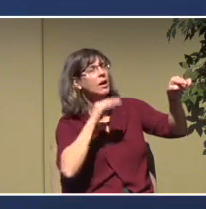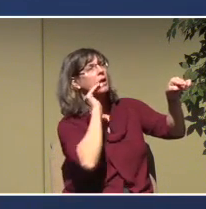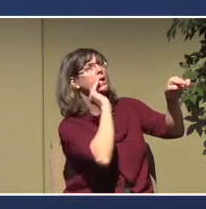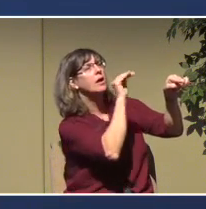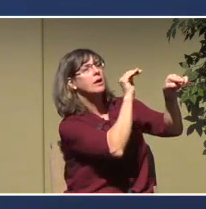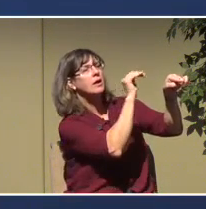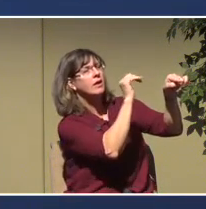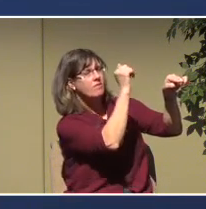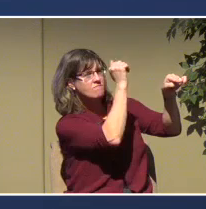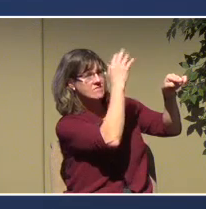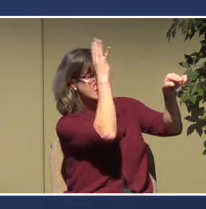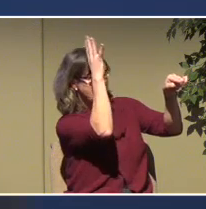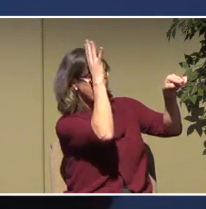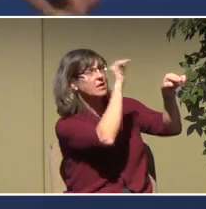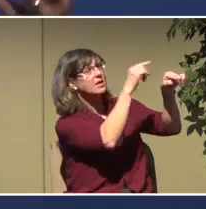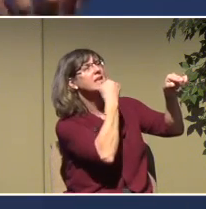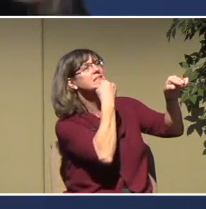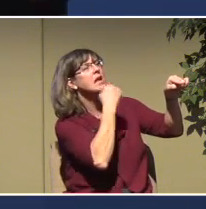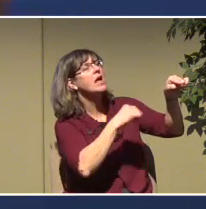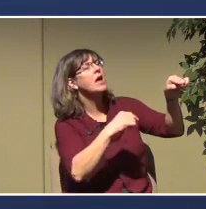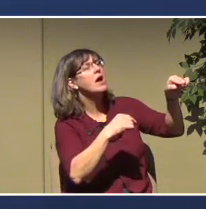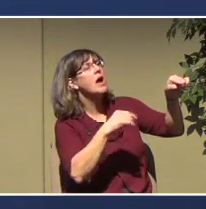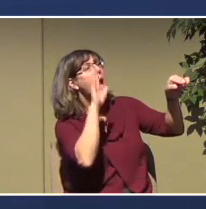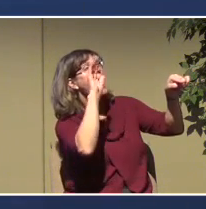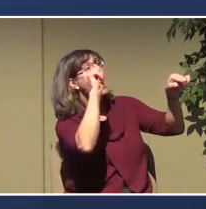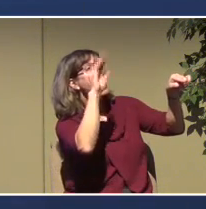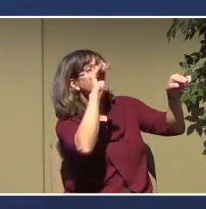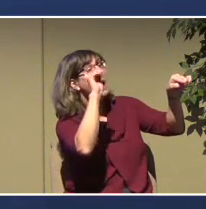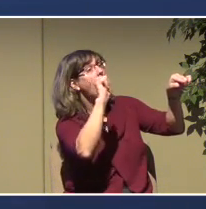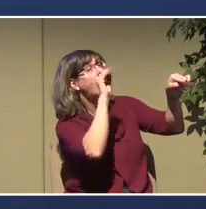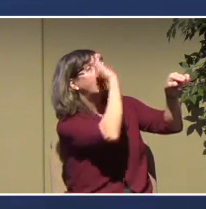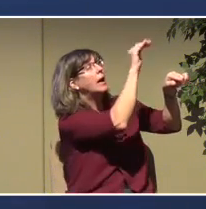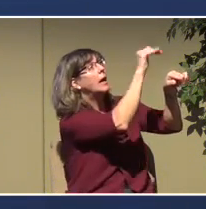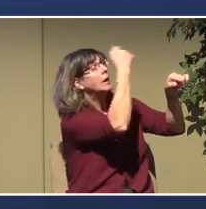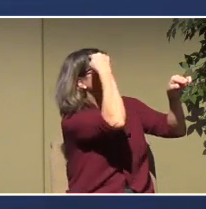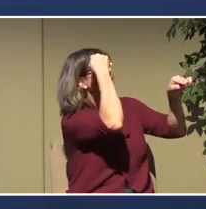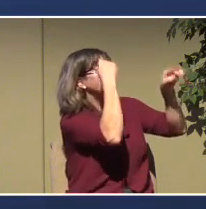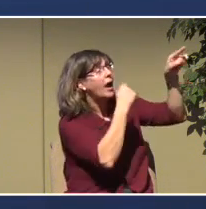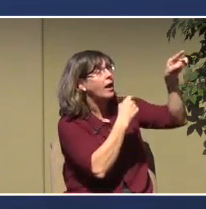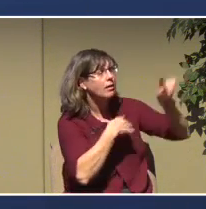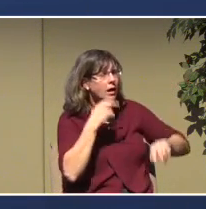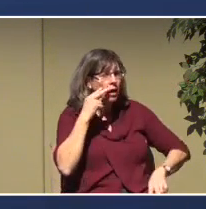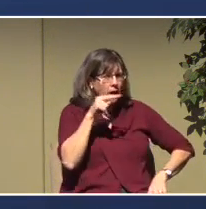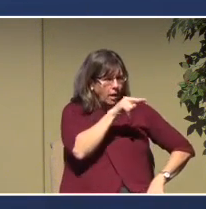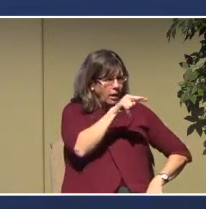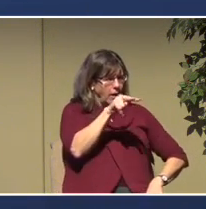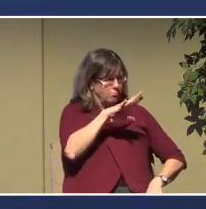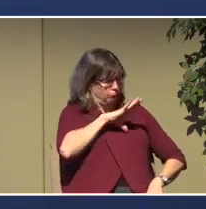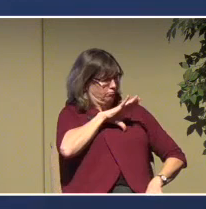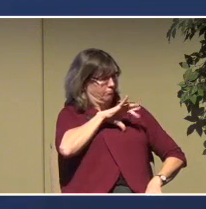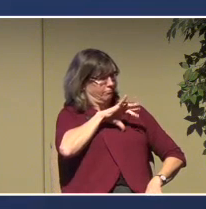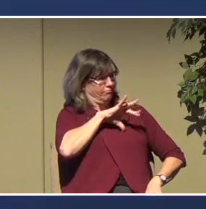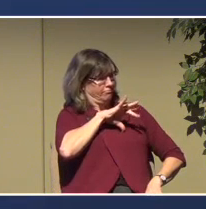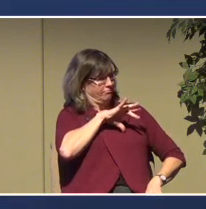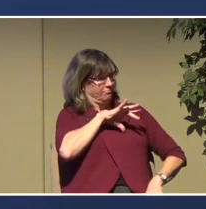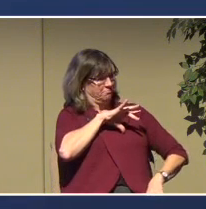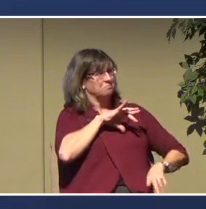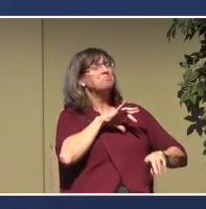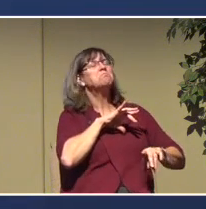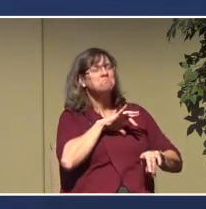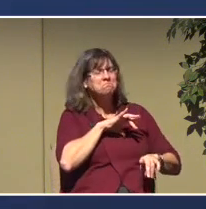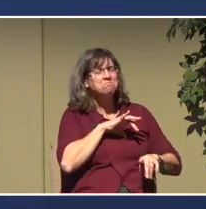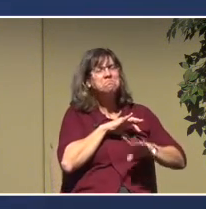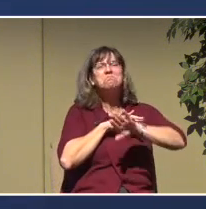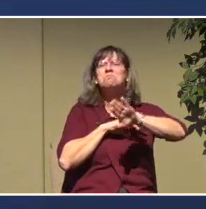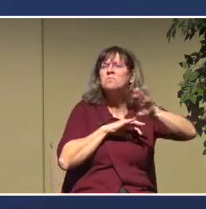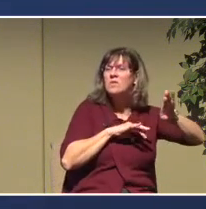thinking, yeah, that's it. Jesus would have called his own father Abba. And here